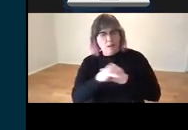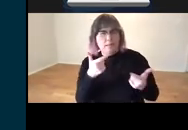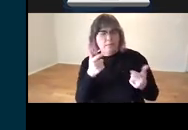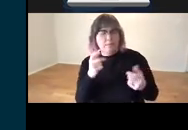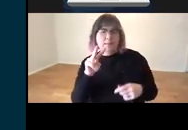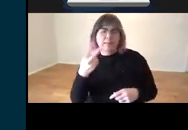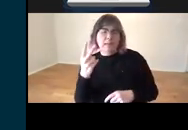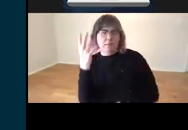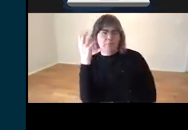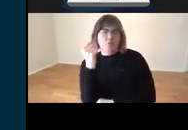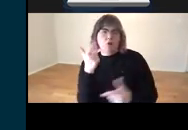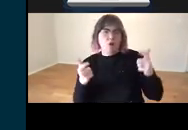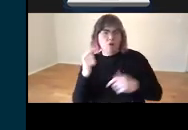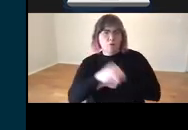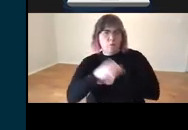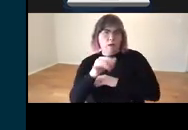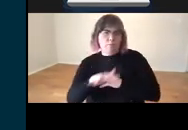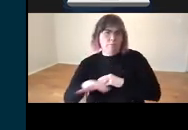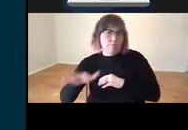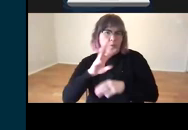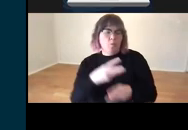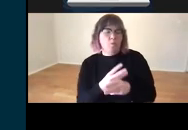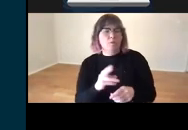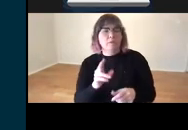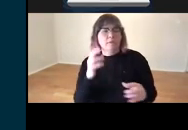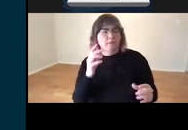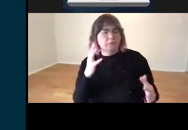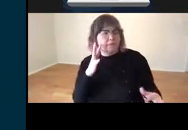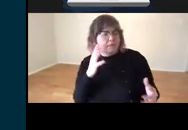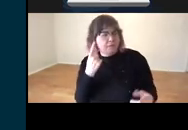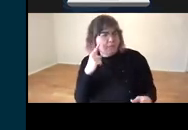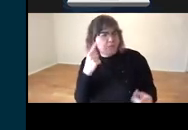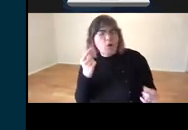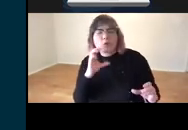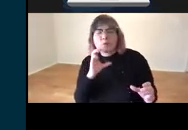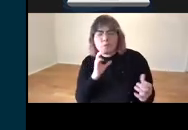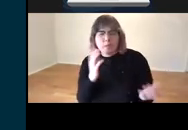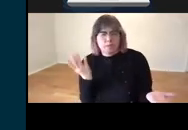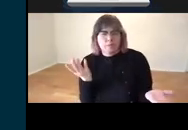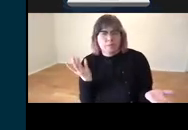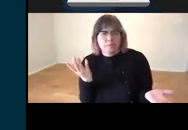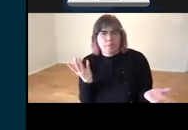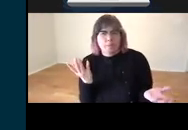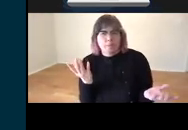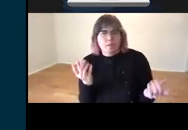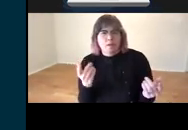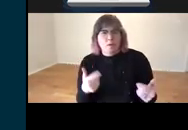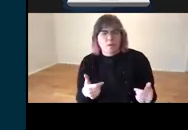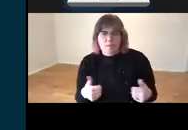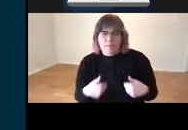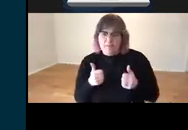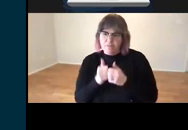whale in the world. And they're using these sounds to be able to communicate because they're relatively, they occur at relatively large distances,